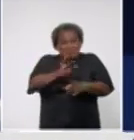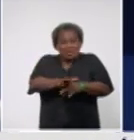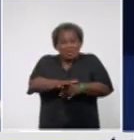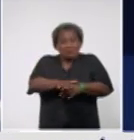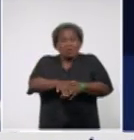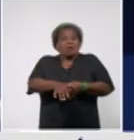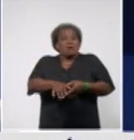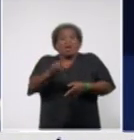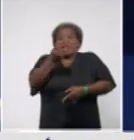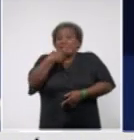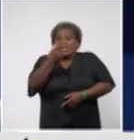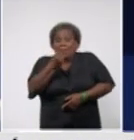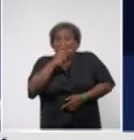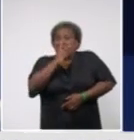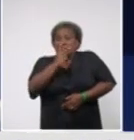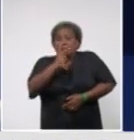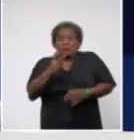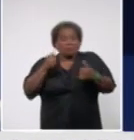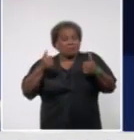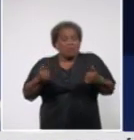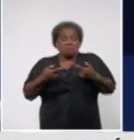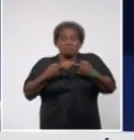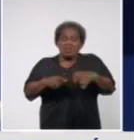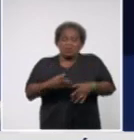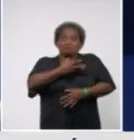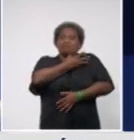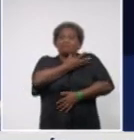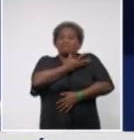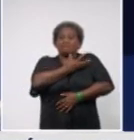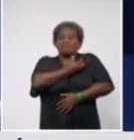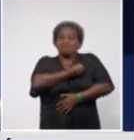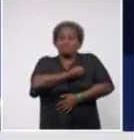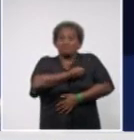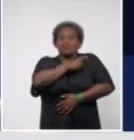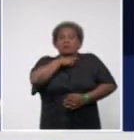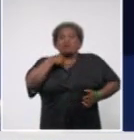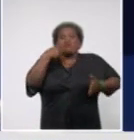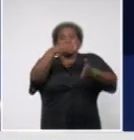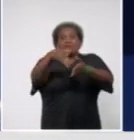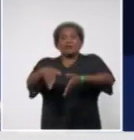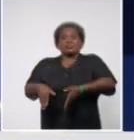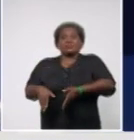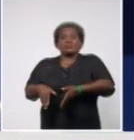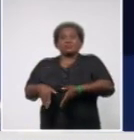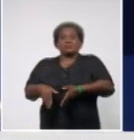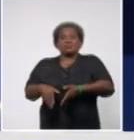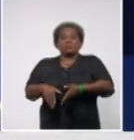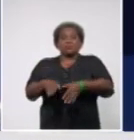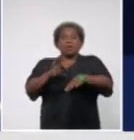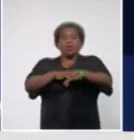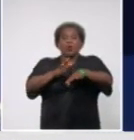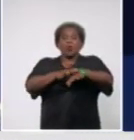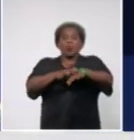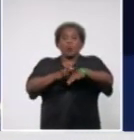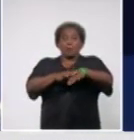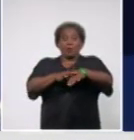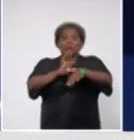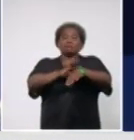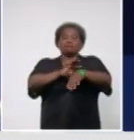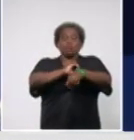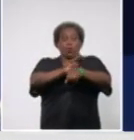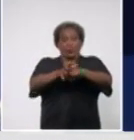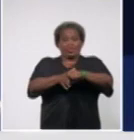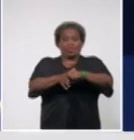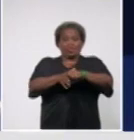Unfortunately, the patient died as a result of having contracted COVID-19. We offer